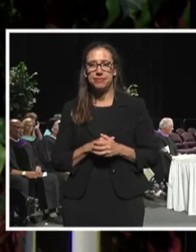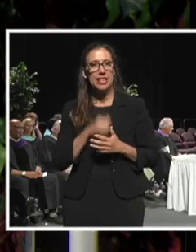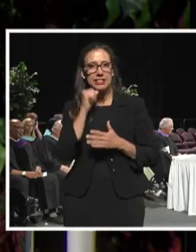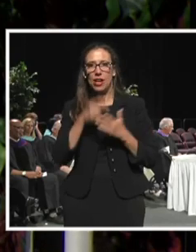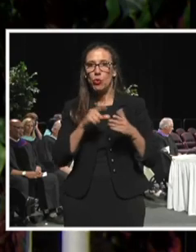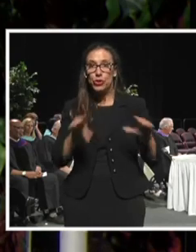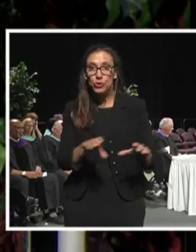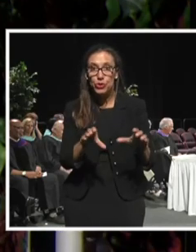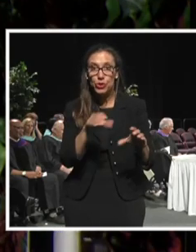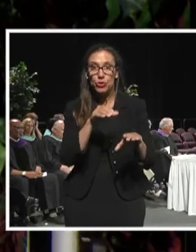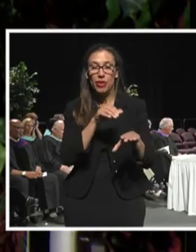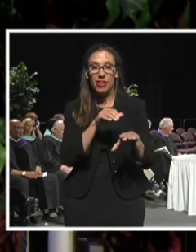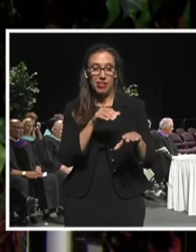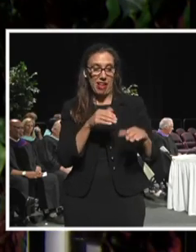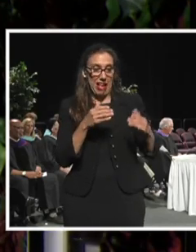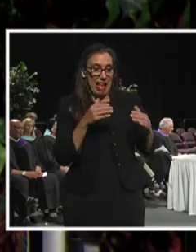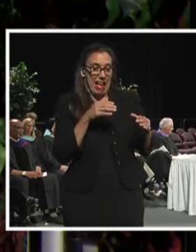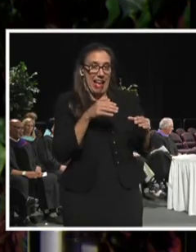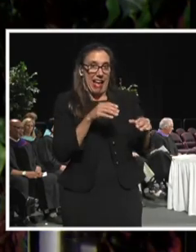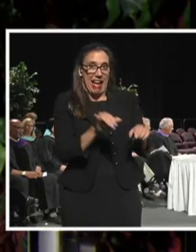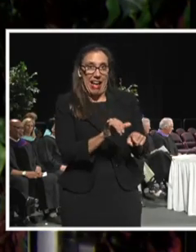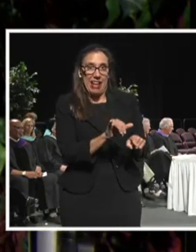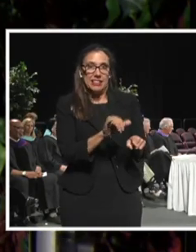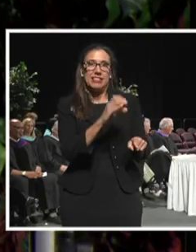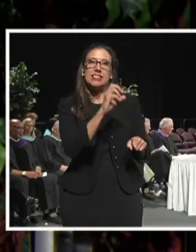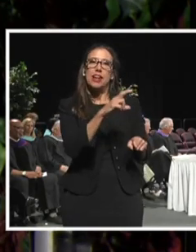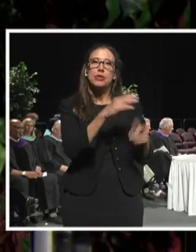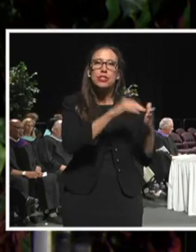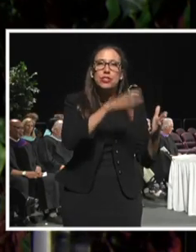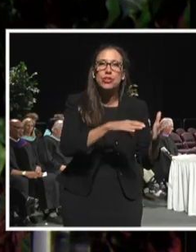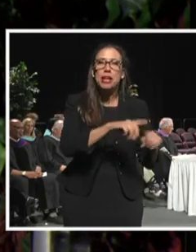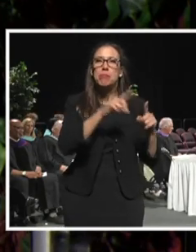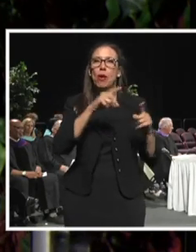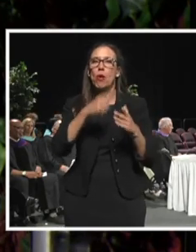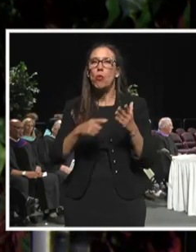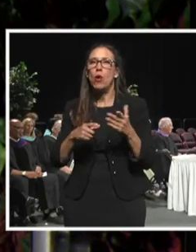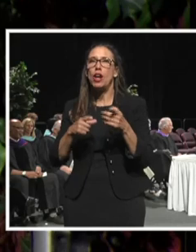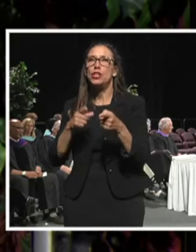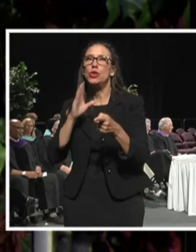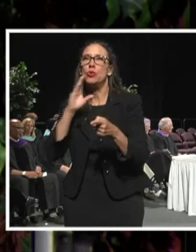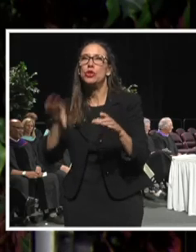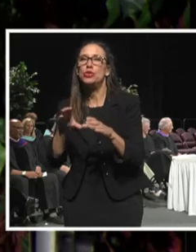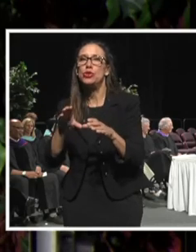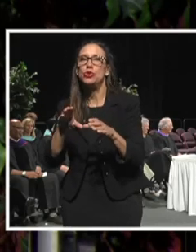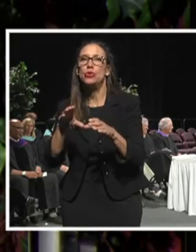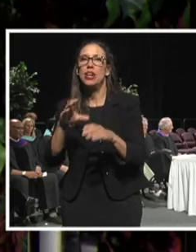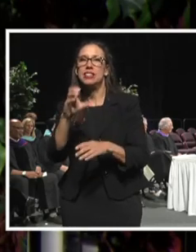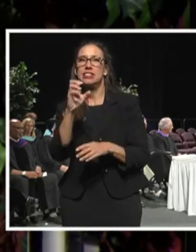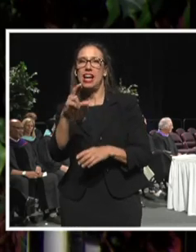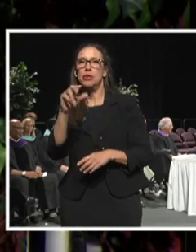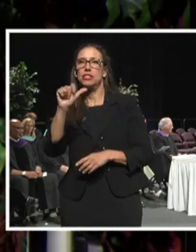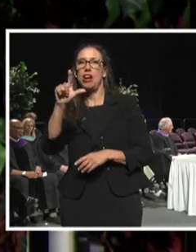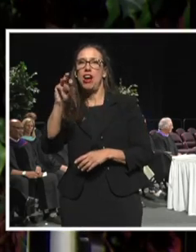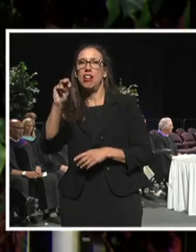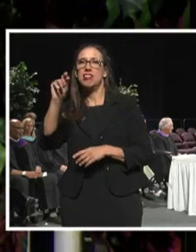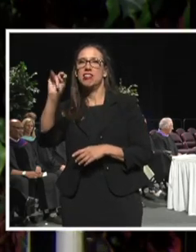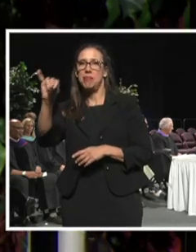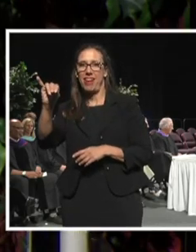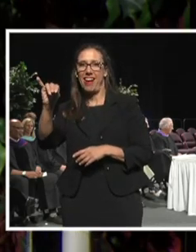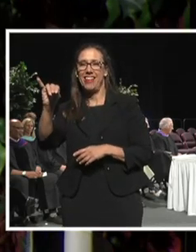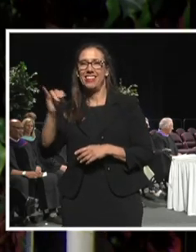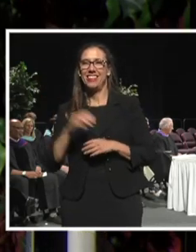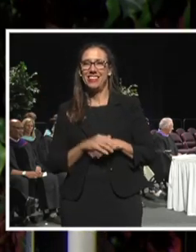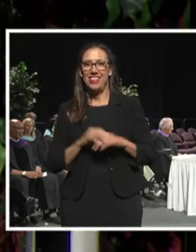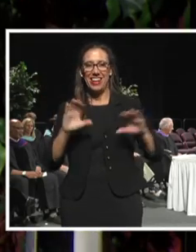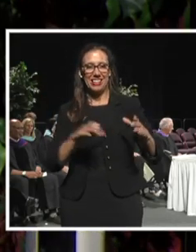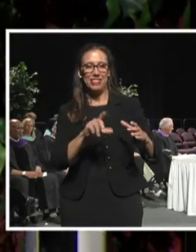have done as Cypress Ridge students that will define our own lives, but what we will go on to do as Cypress Ridge alumni. Class of 2019,